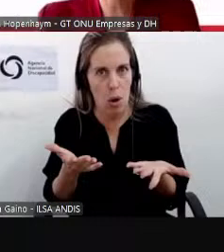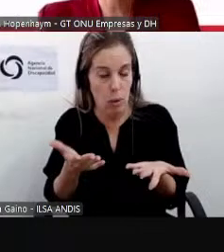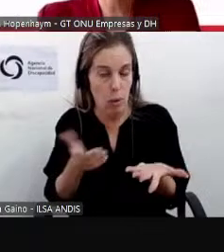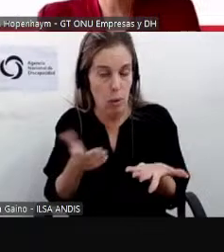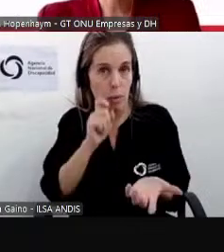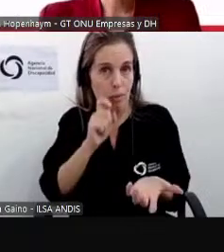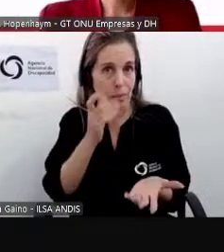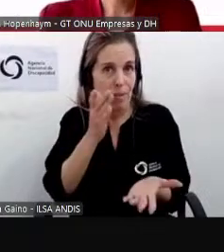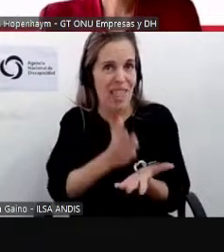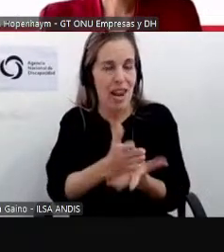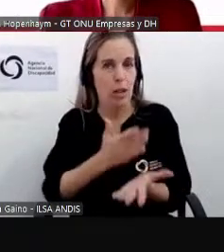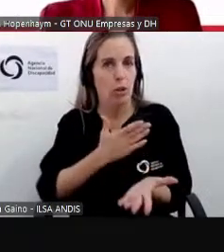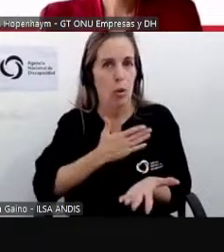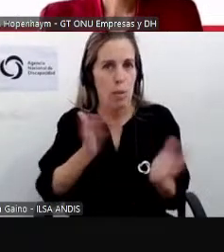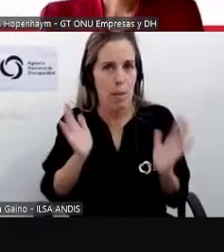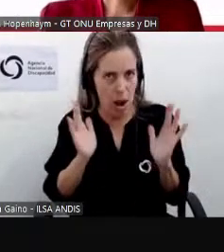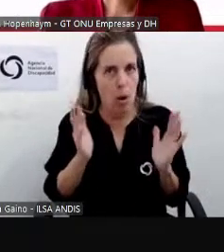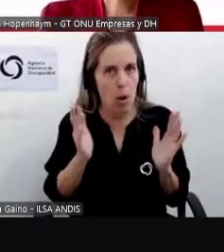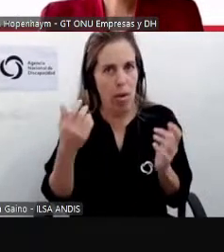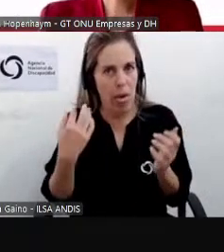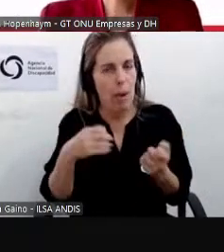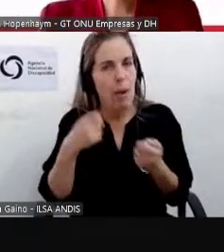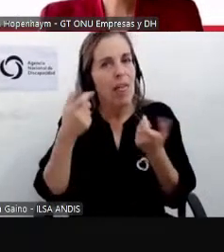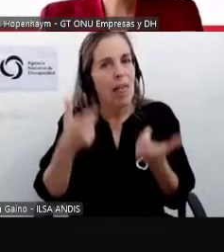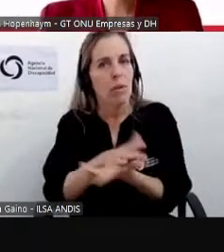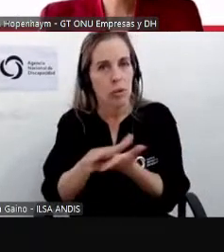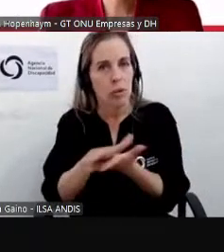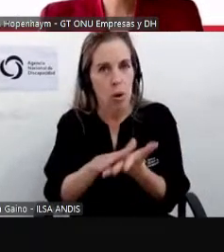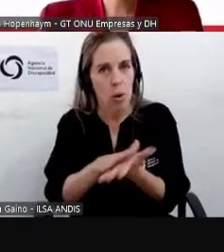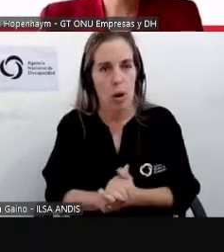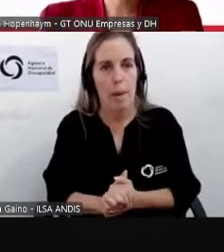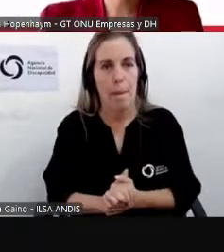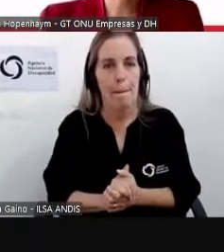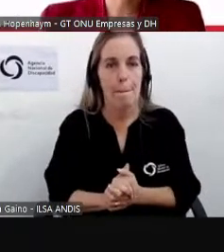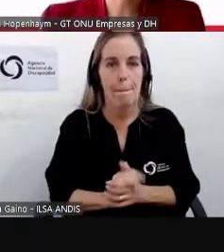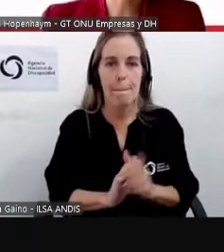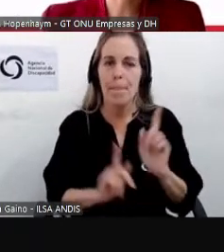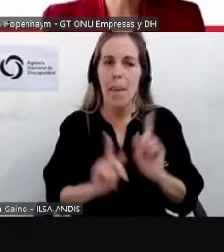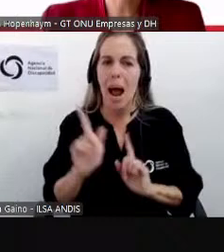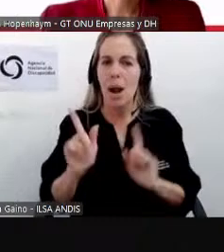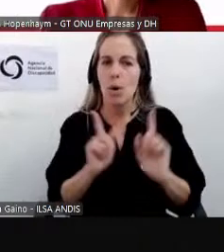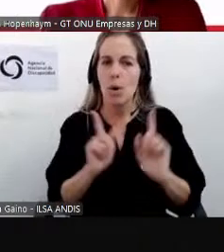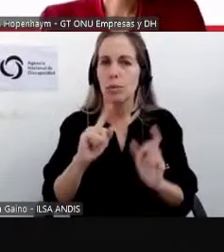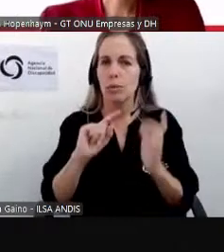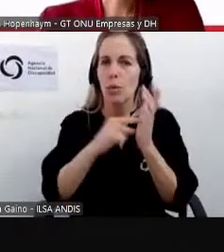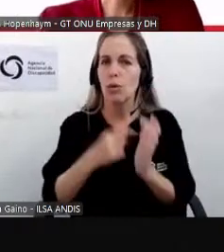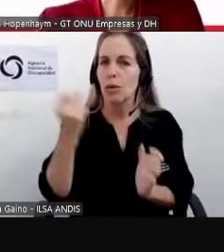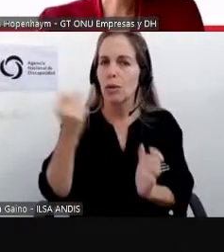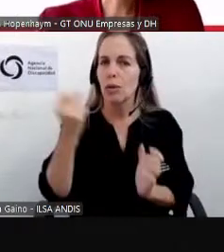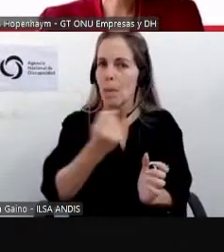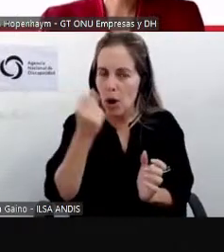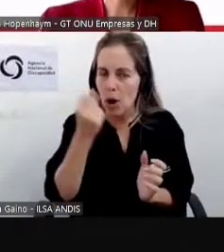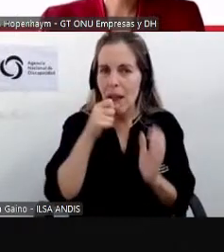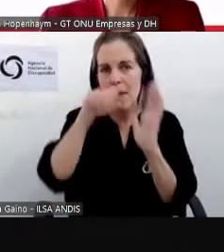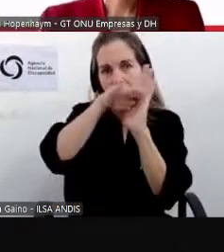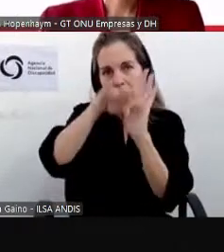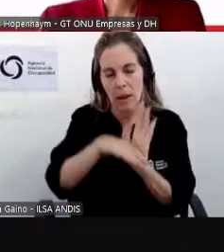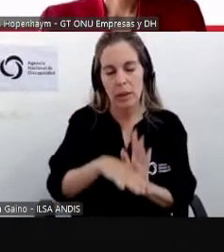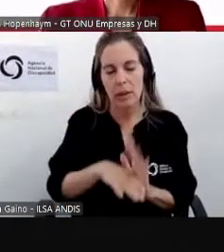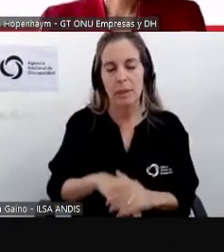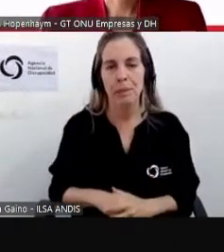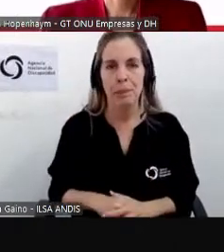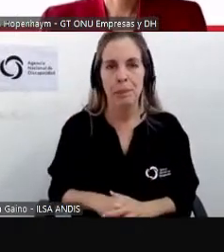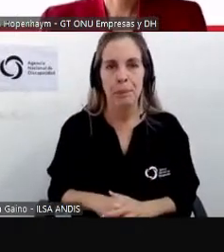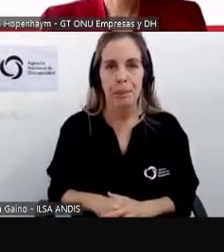it into a mandatory requirement. And it's extremely important because the mandatory nature is key for companies to be forced to comply with these principles. But when there are no such laws or when there are the process of being developed, companies still